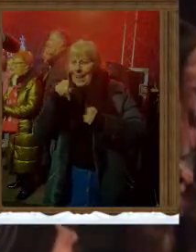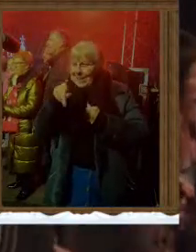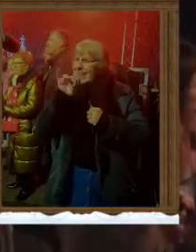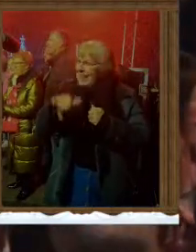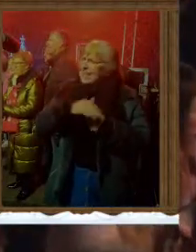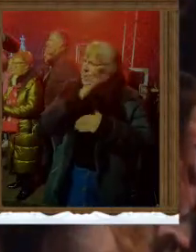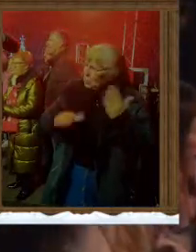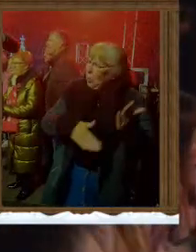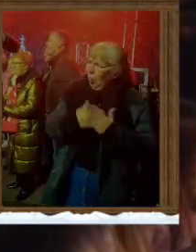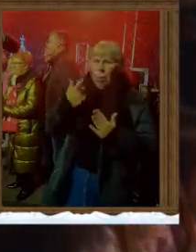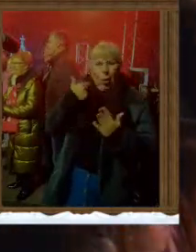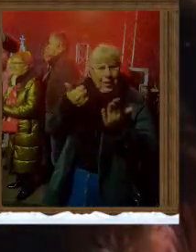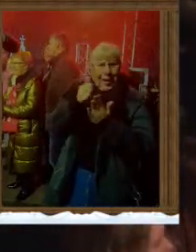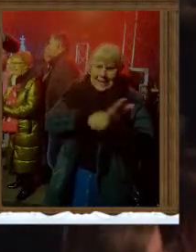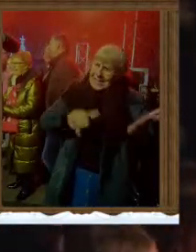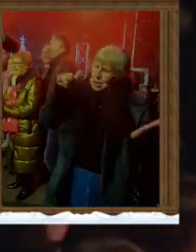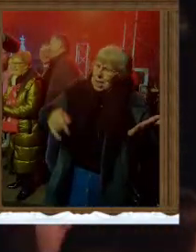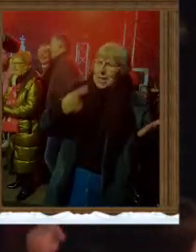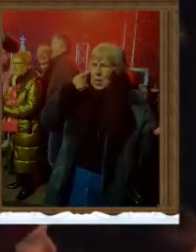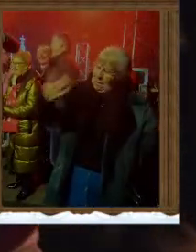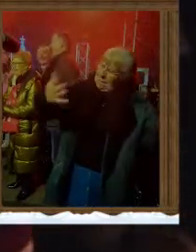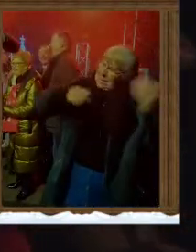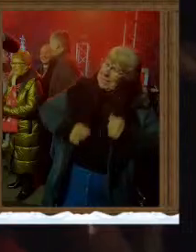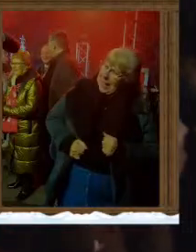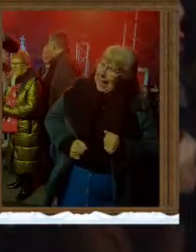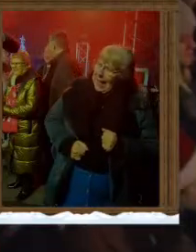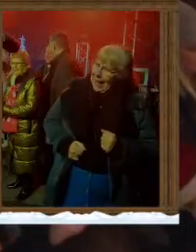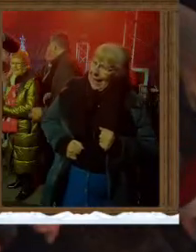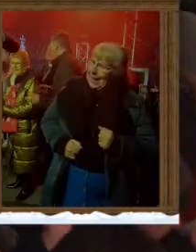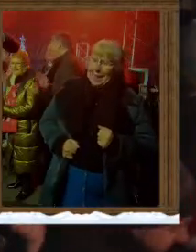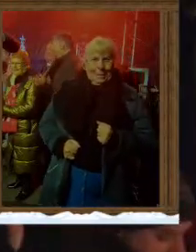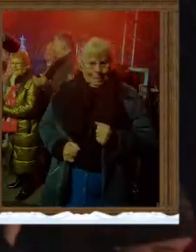course, everyone in Ballyclare's on the nice they list. They are on the nice list.